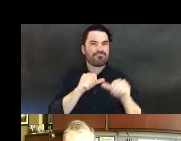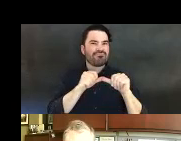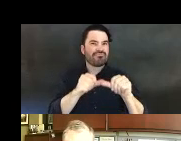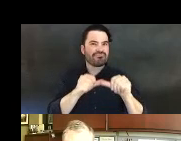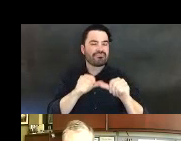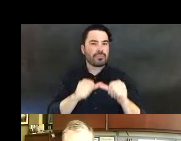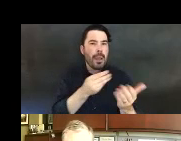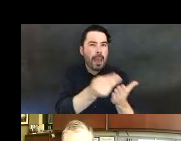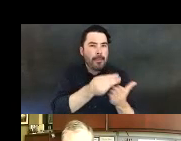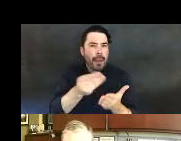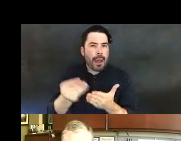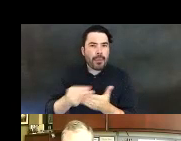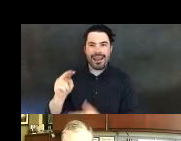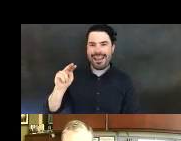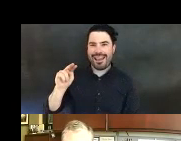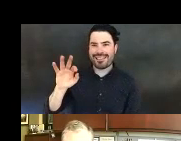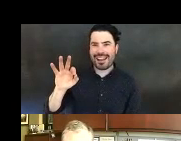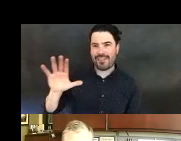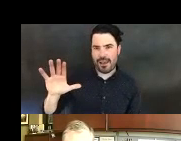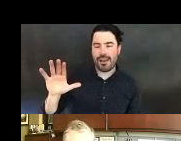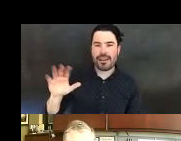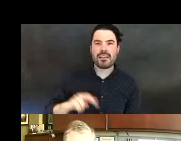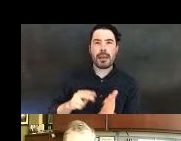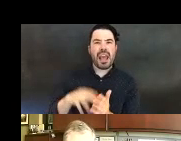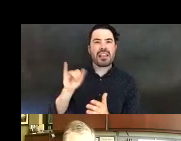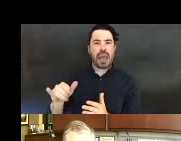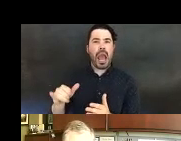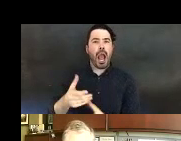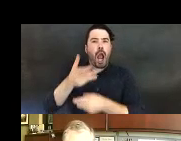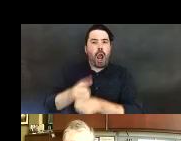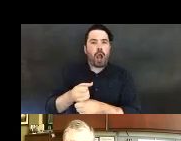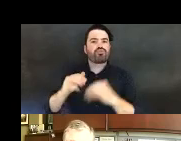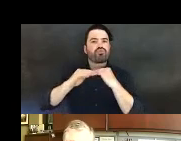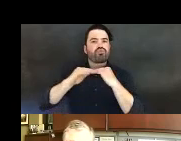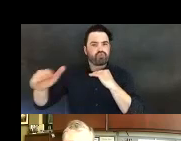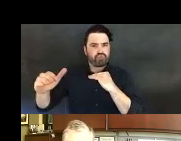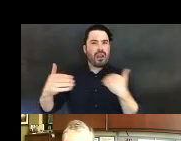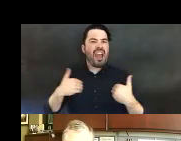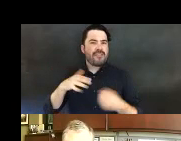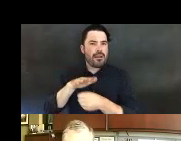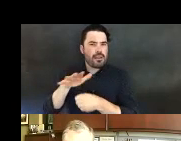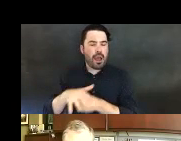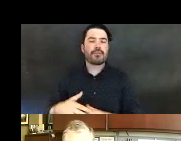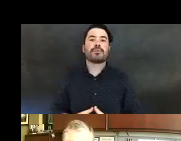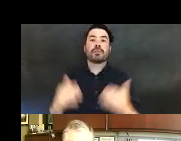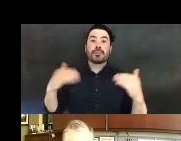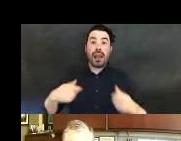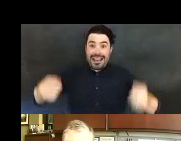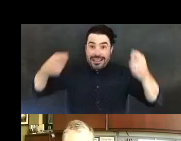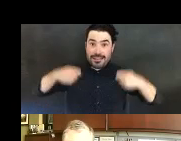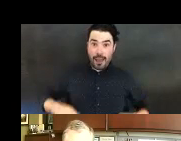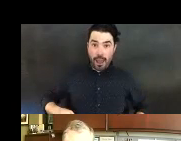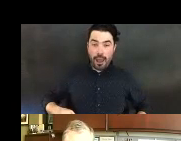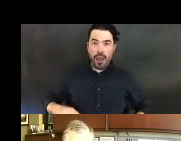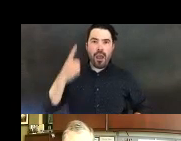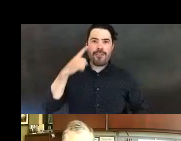N95 supply chain. We are looking at a transition to reusable gowns for isolation gowns